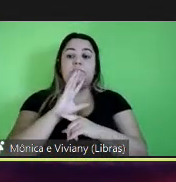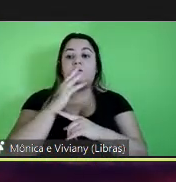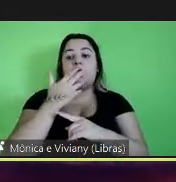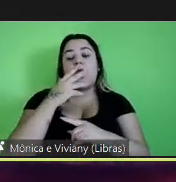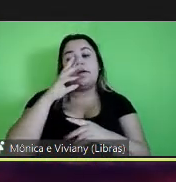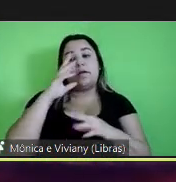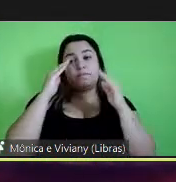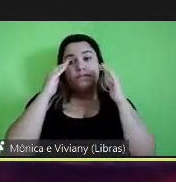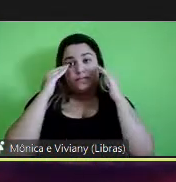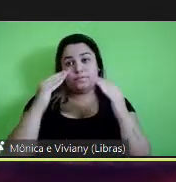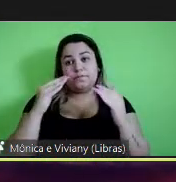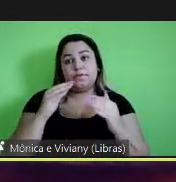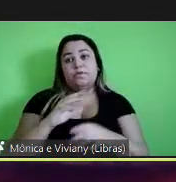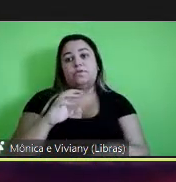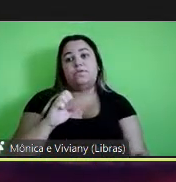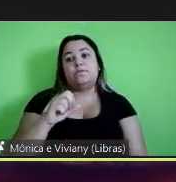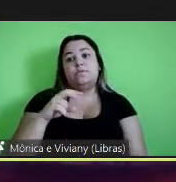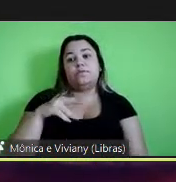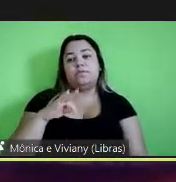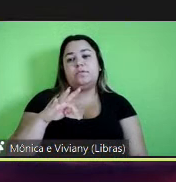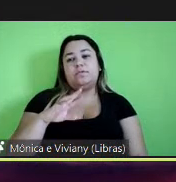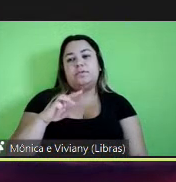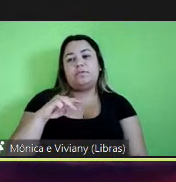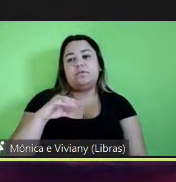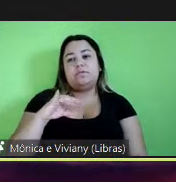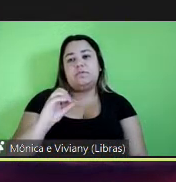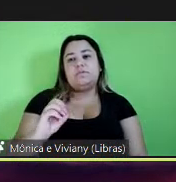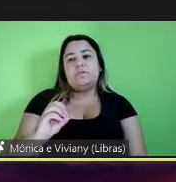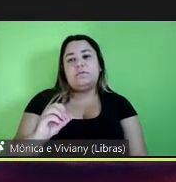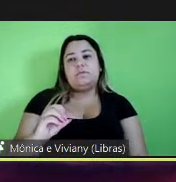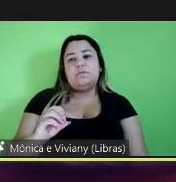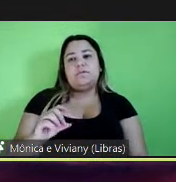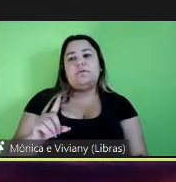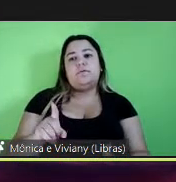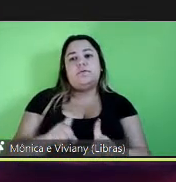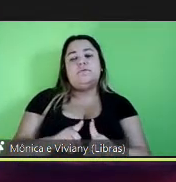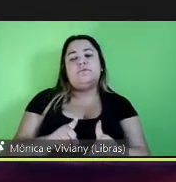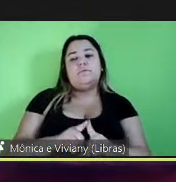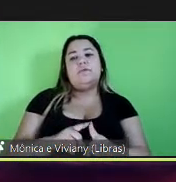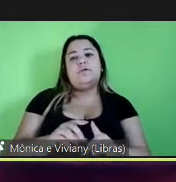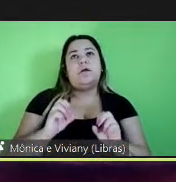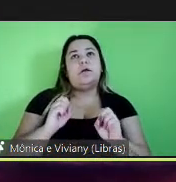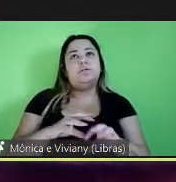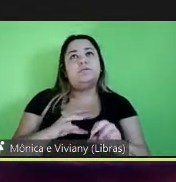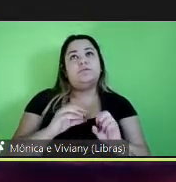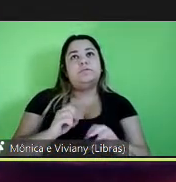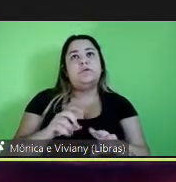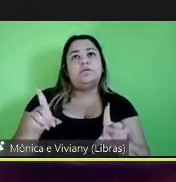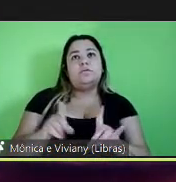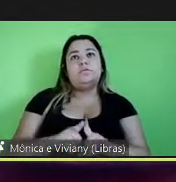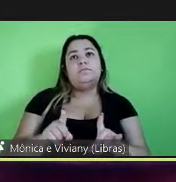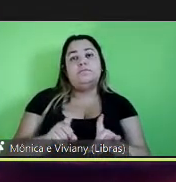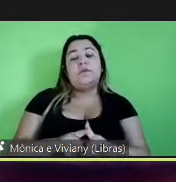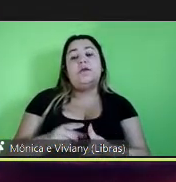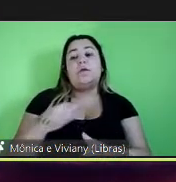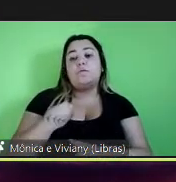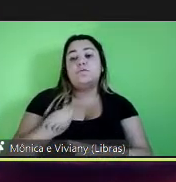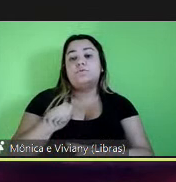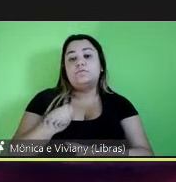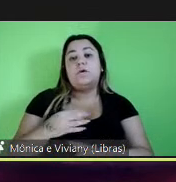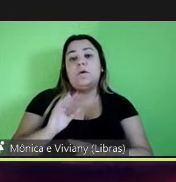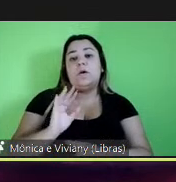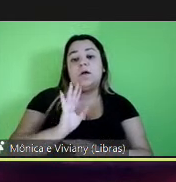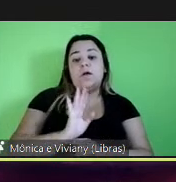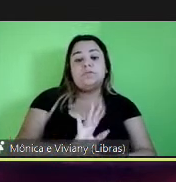education. So I'm supporting nurses who come to do this particular module from a